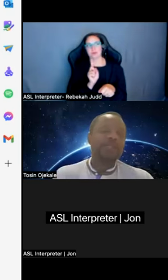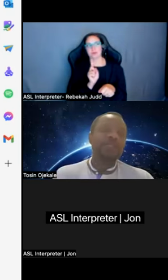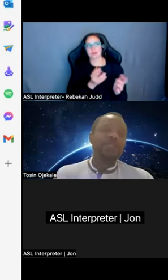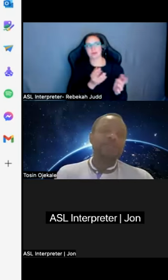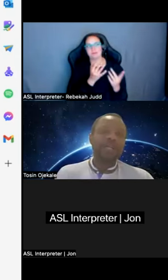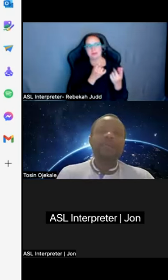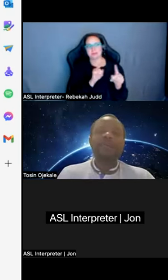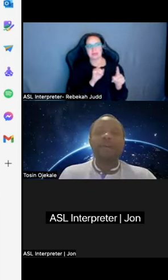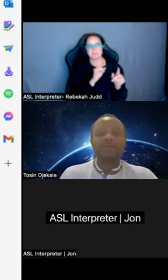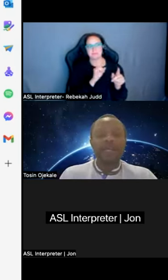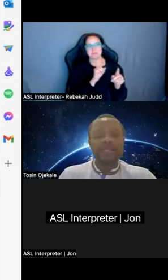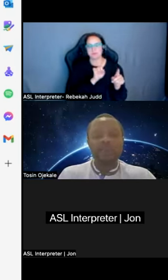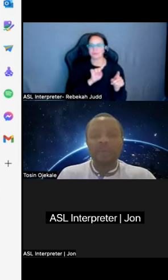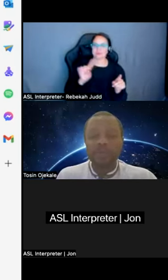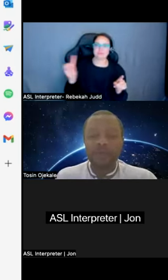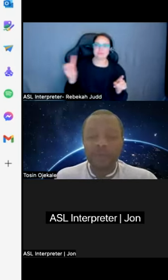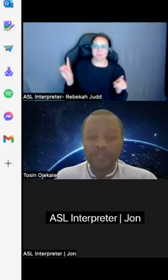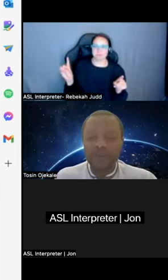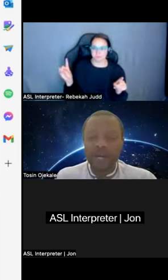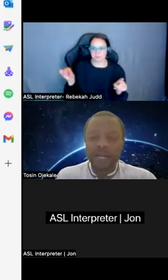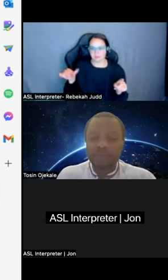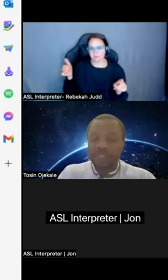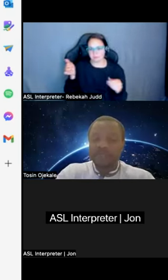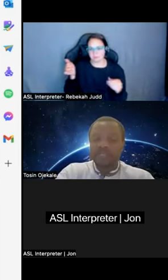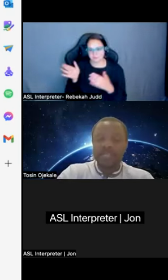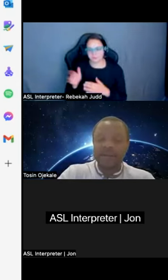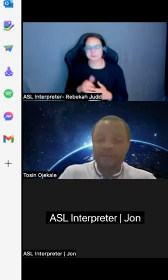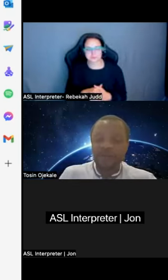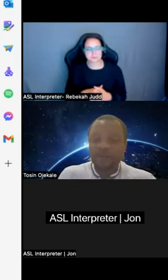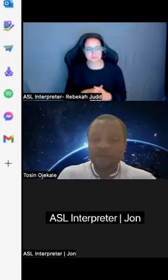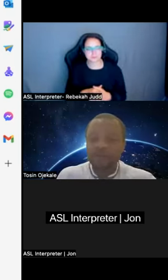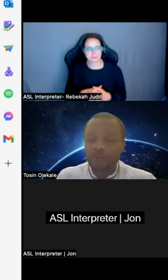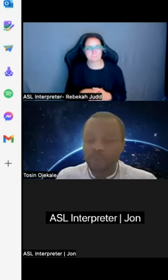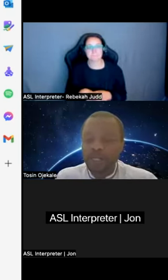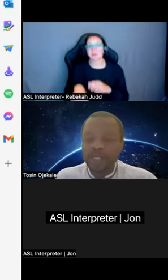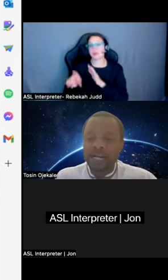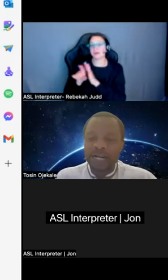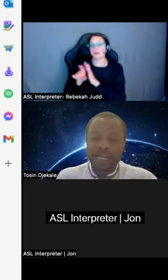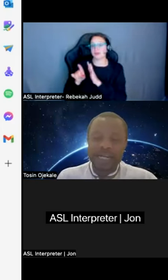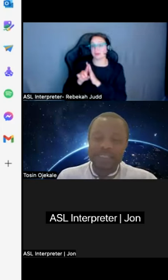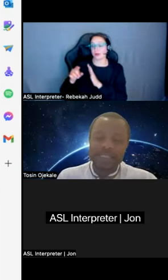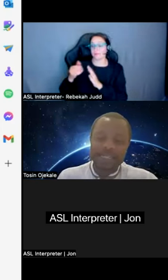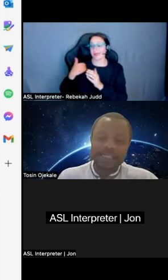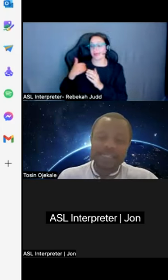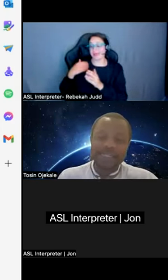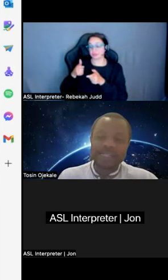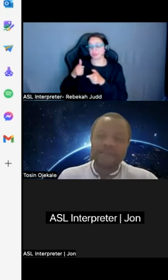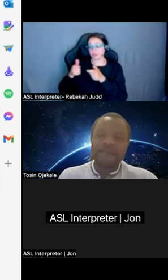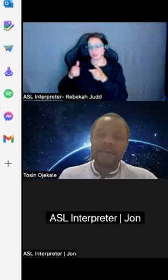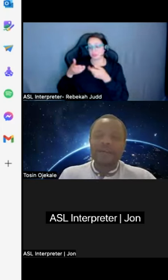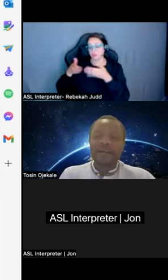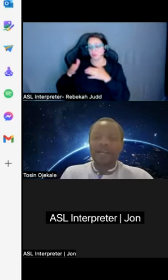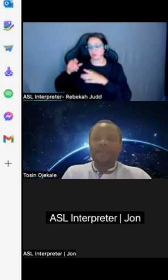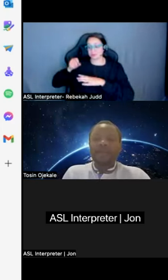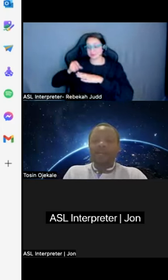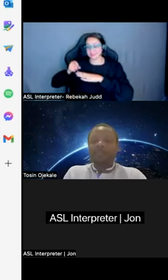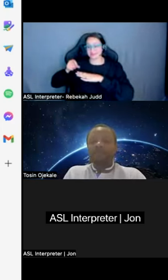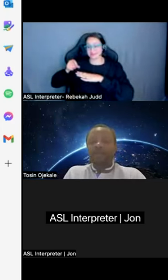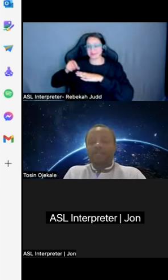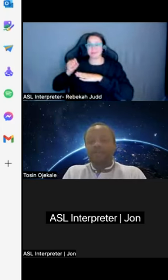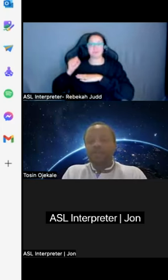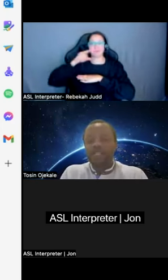avoid such area. So that's the purpose of this. So alarm receives a signal from the control room and alerts data center staff and the